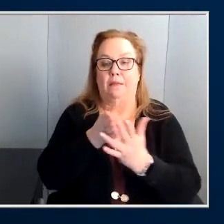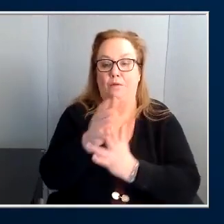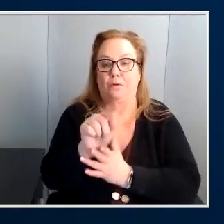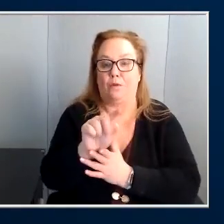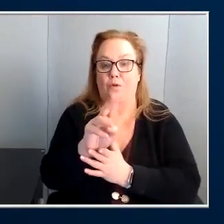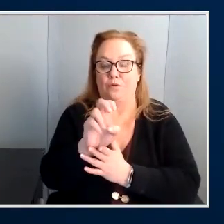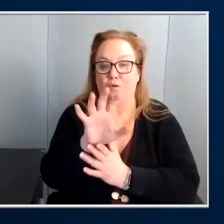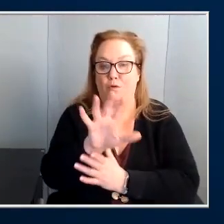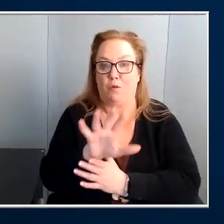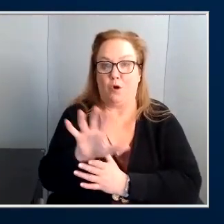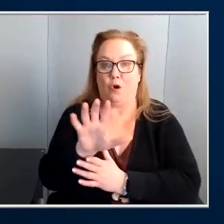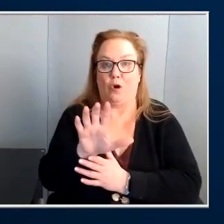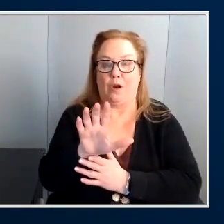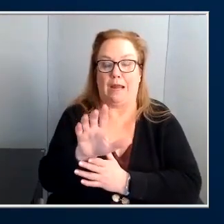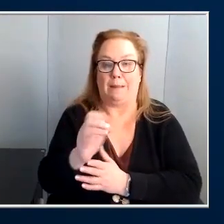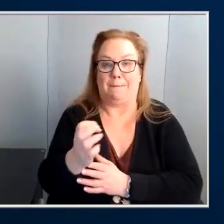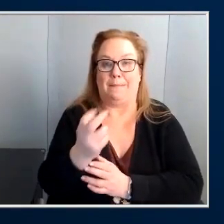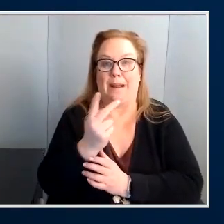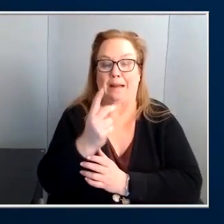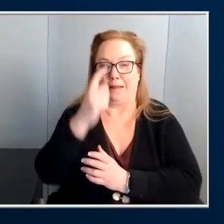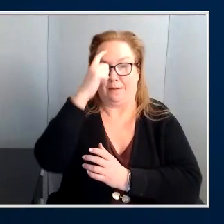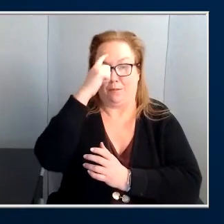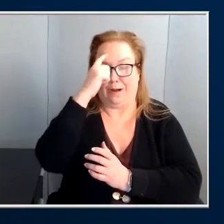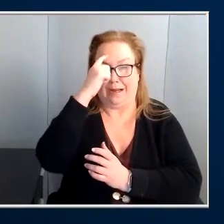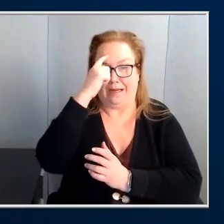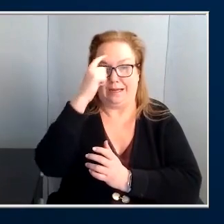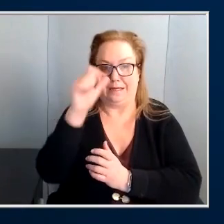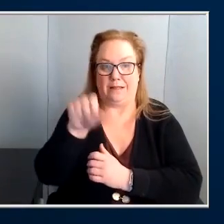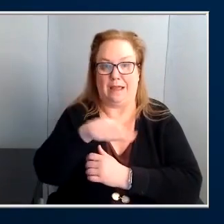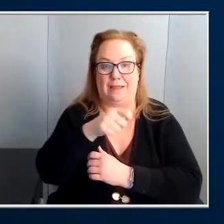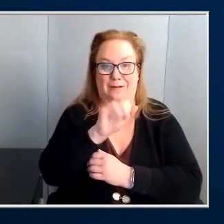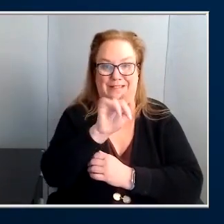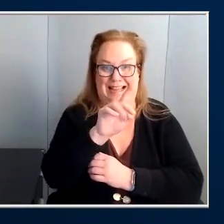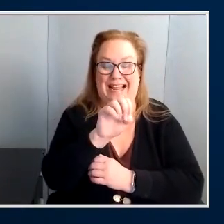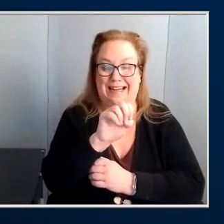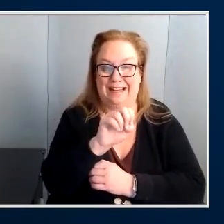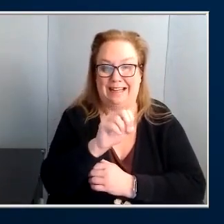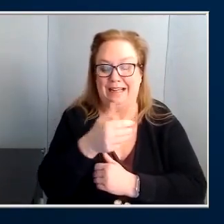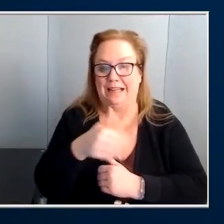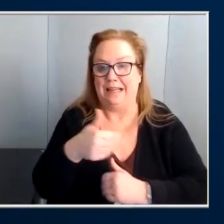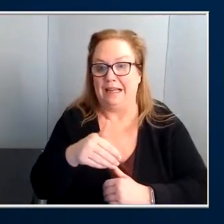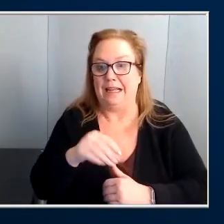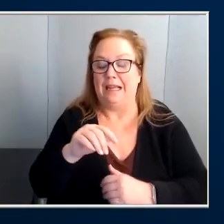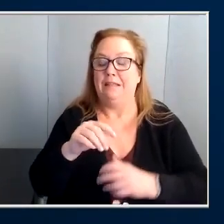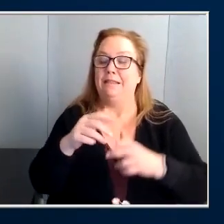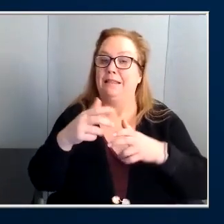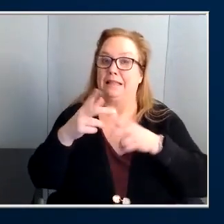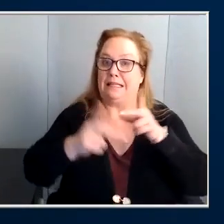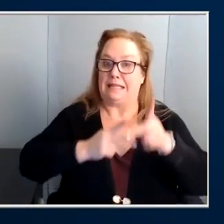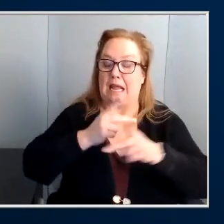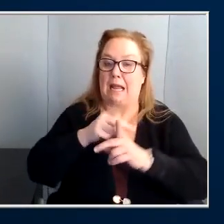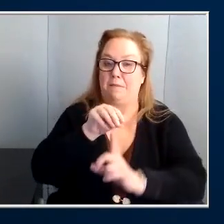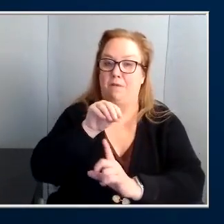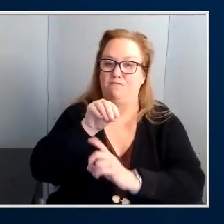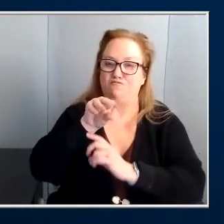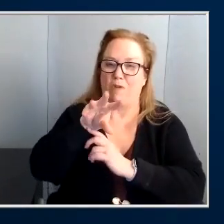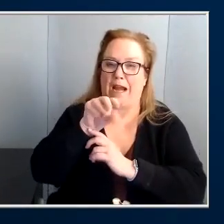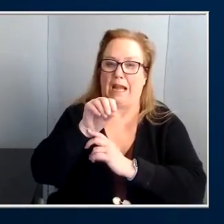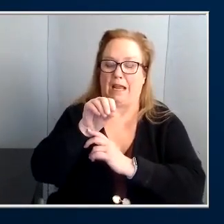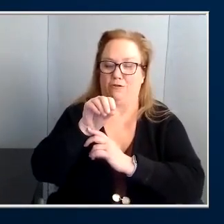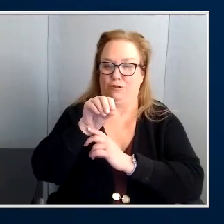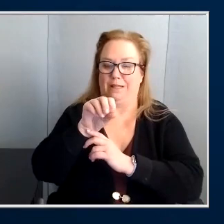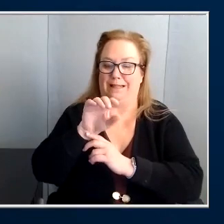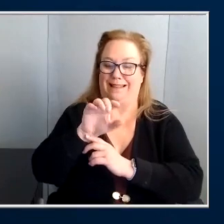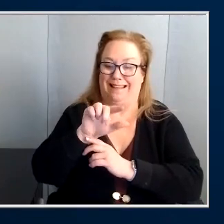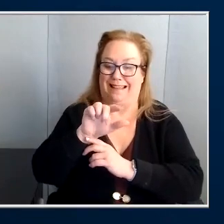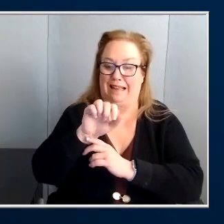cavity, back out the brain, and out the other side of the patient. So the type of radiation released by the GammaTiles